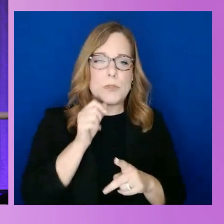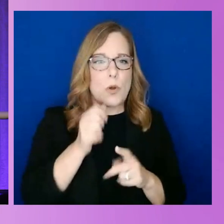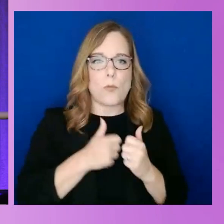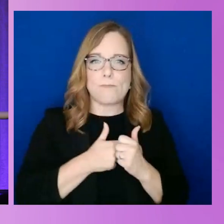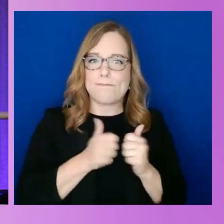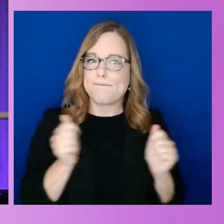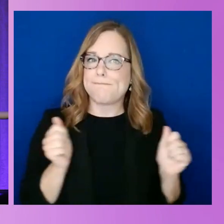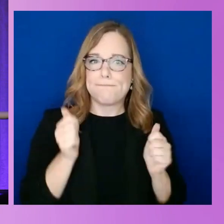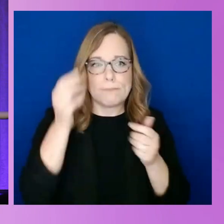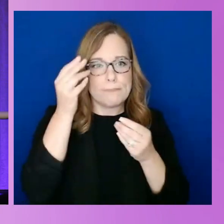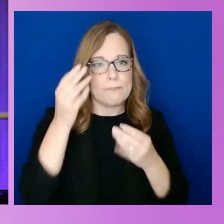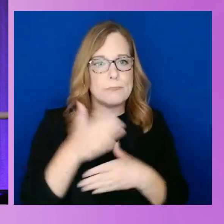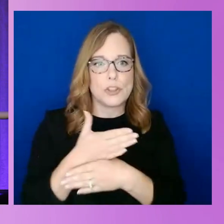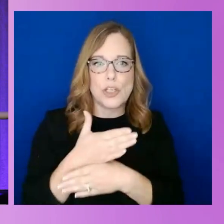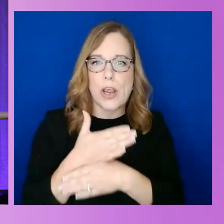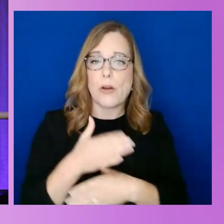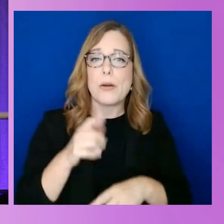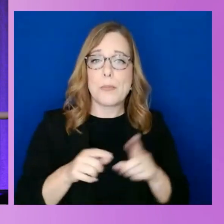colleagues.